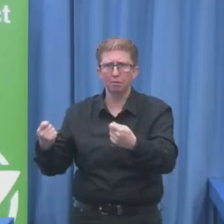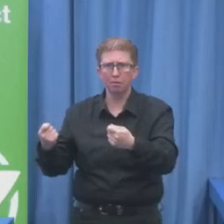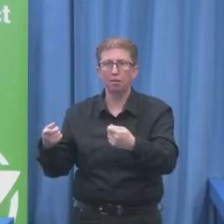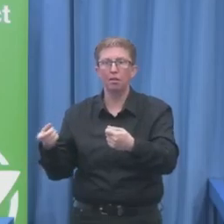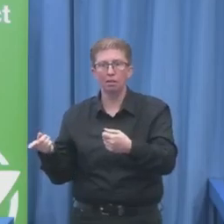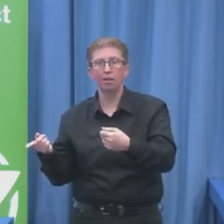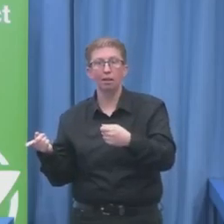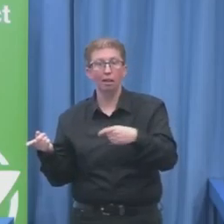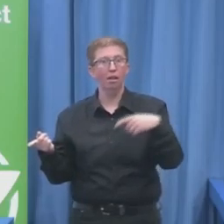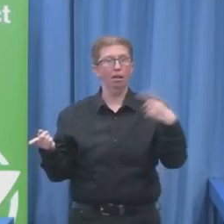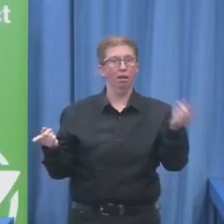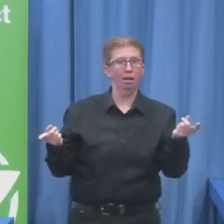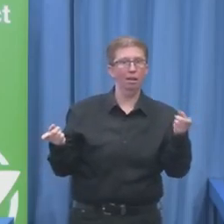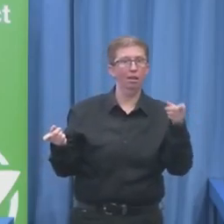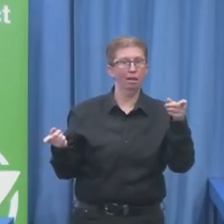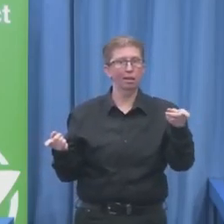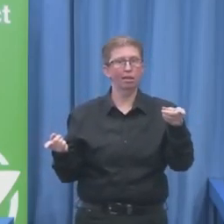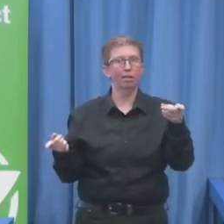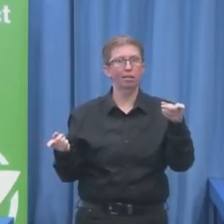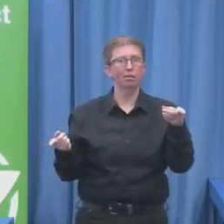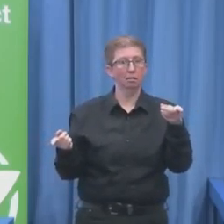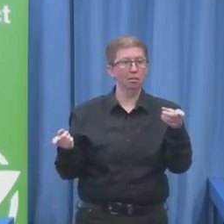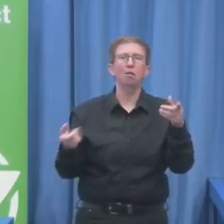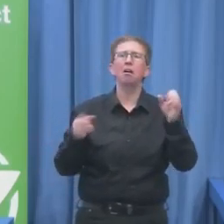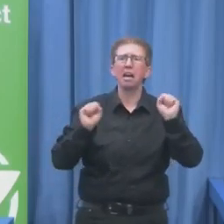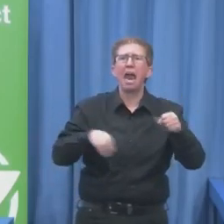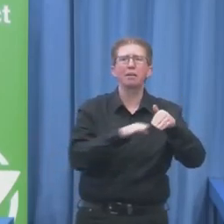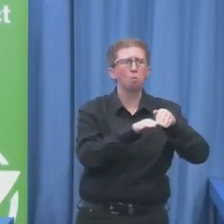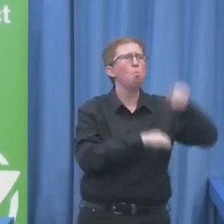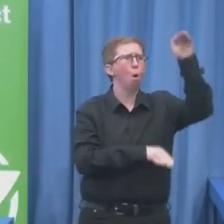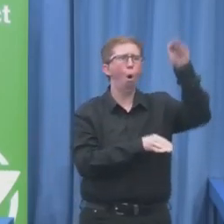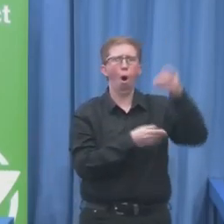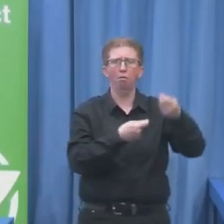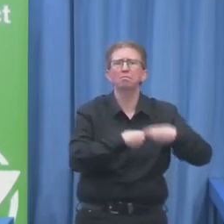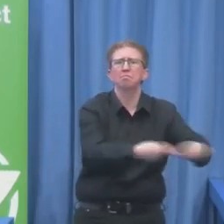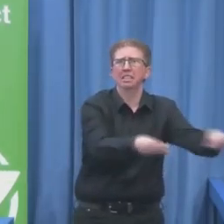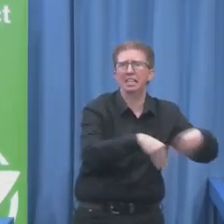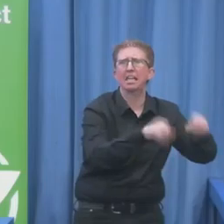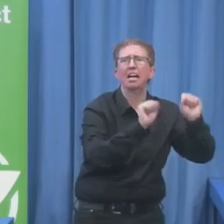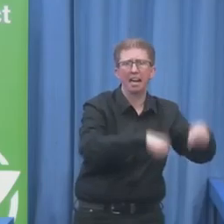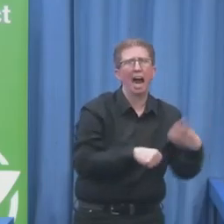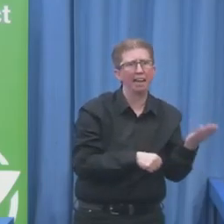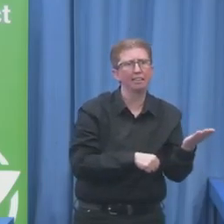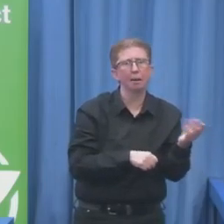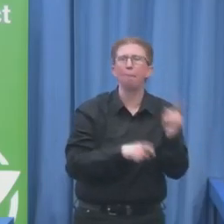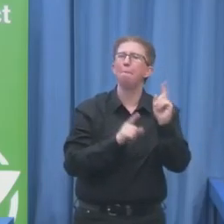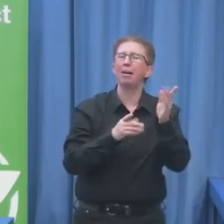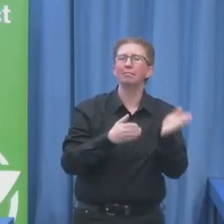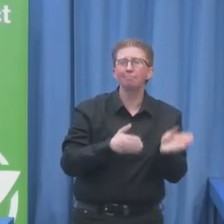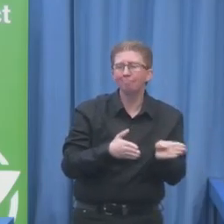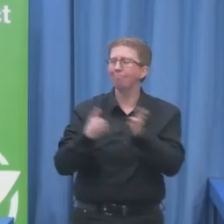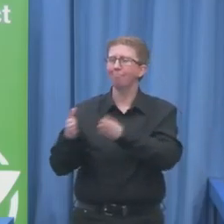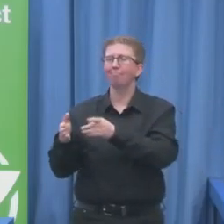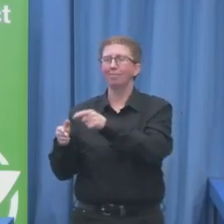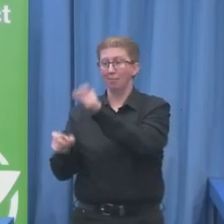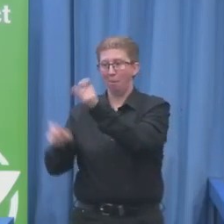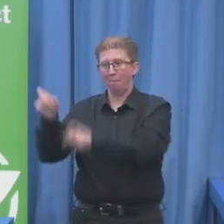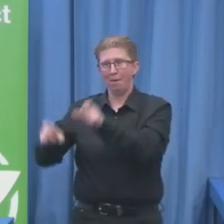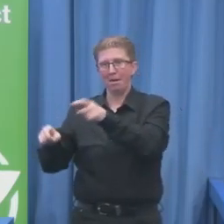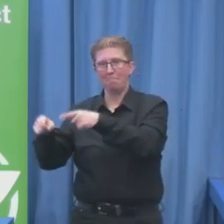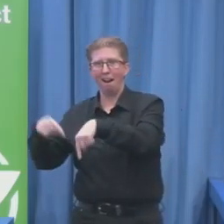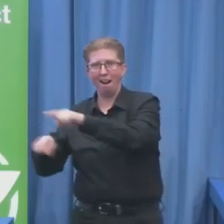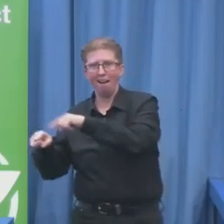you should always look at the product as a product. You need to focus on bringing a value to your client. No one will buy from you the second